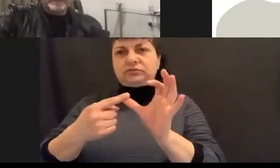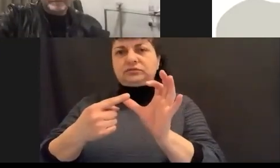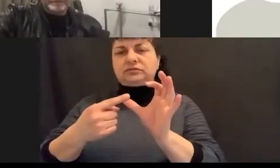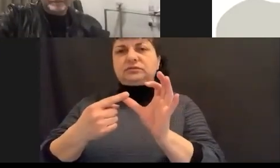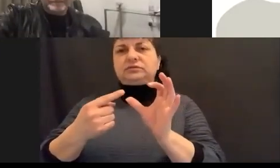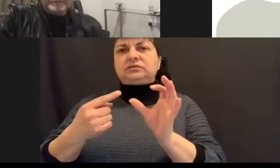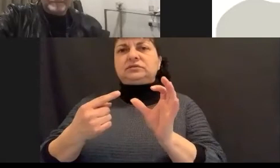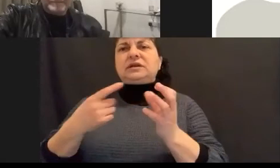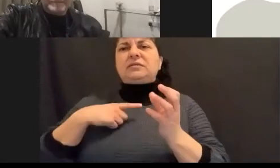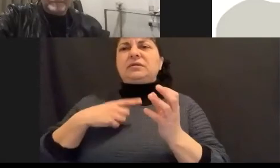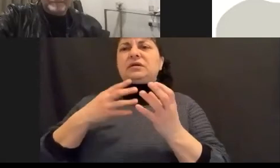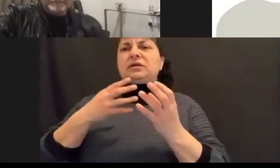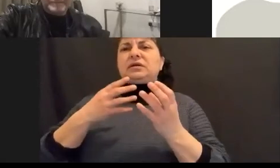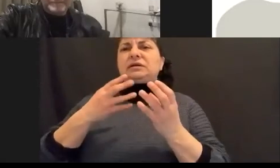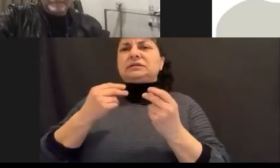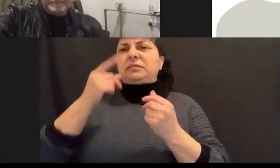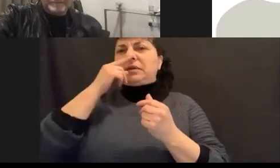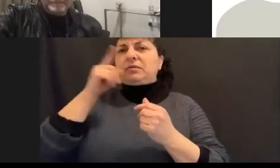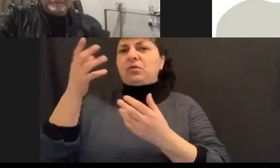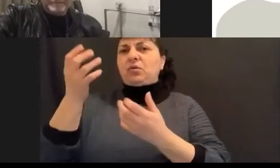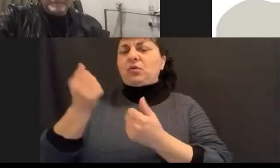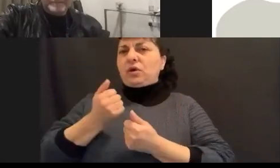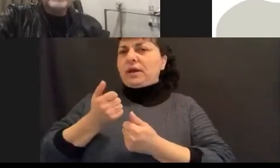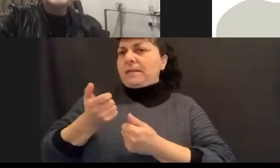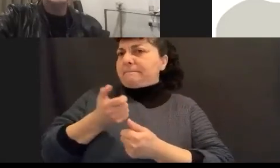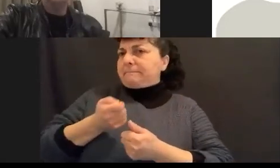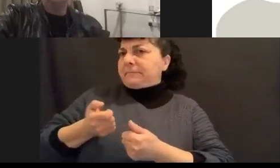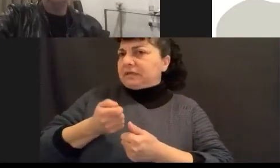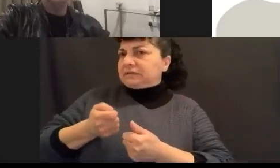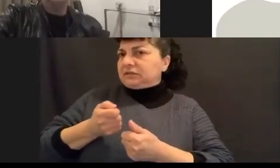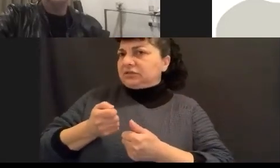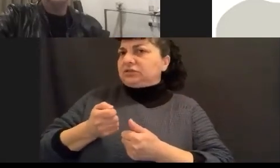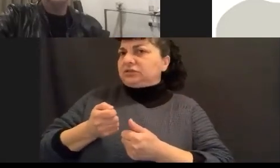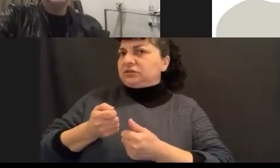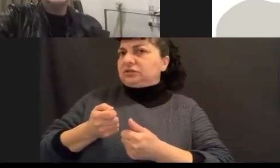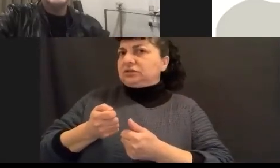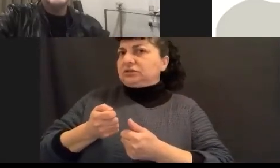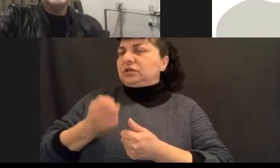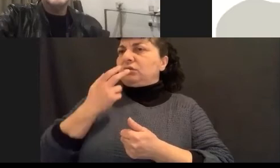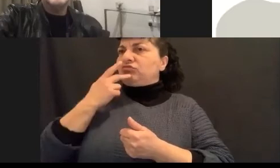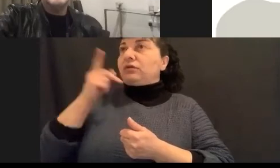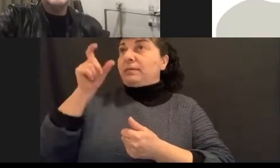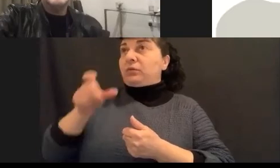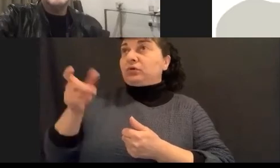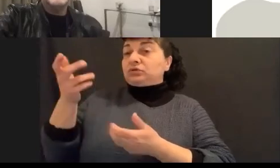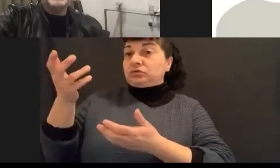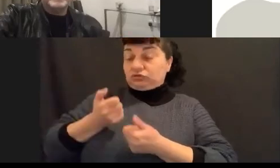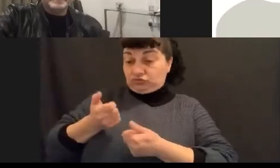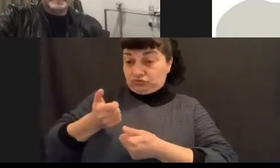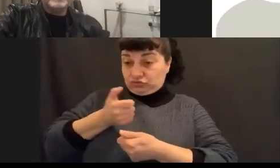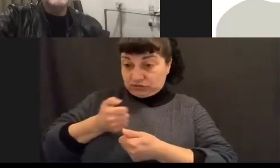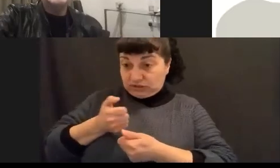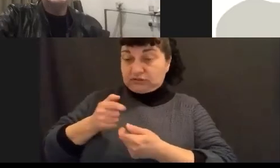other forms of communication, but what they should do in terms of receiving, when they receive that text message and the